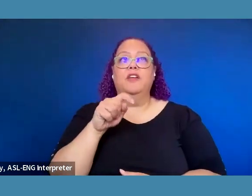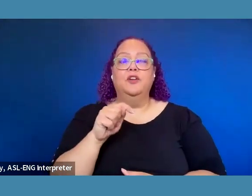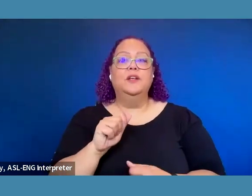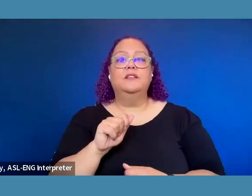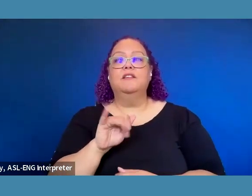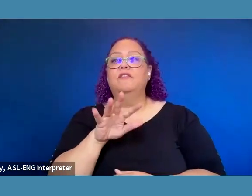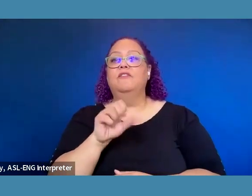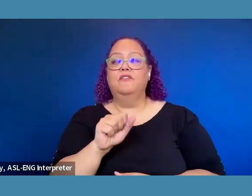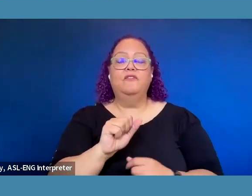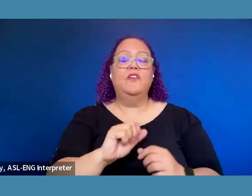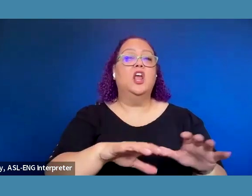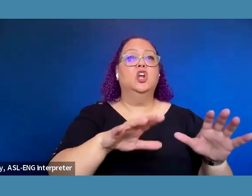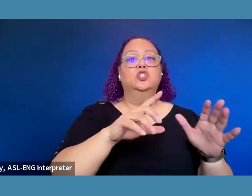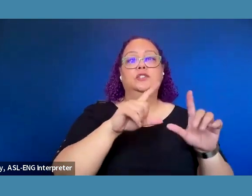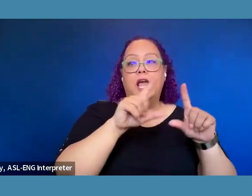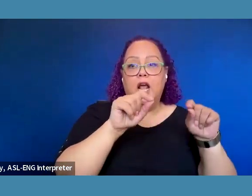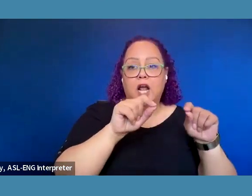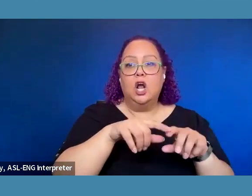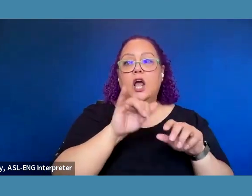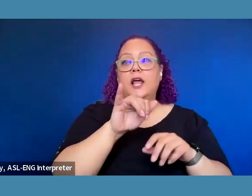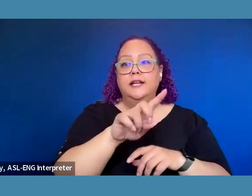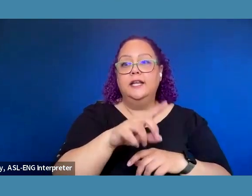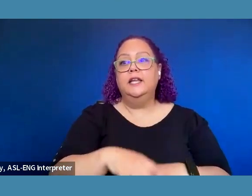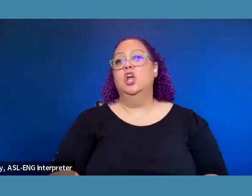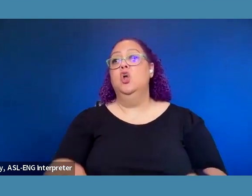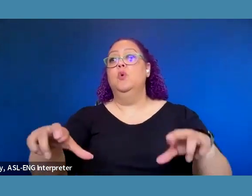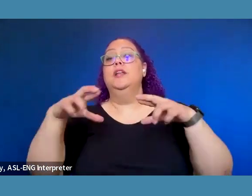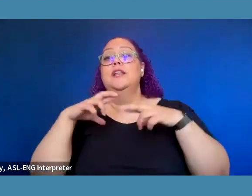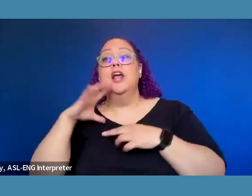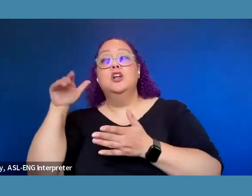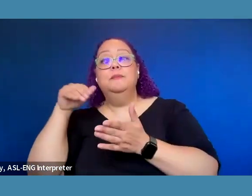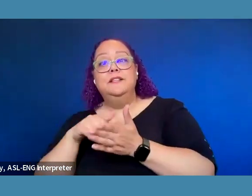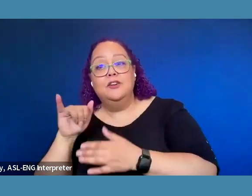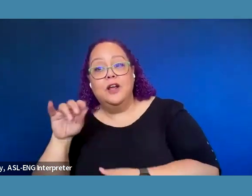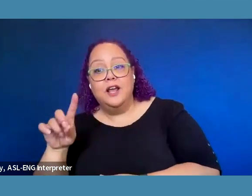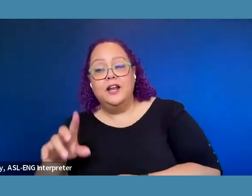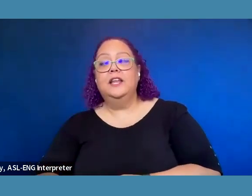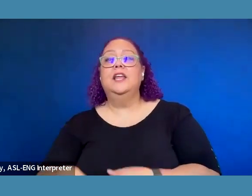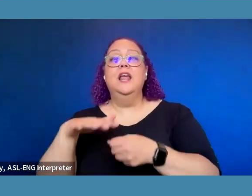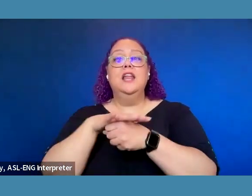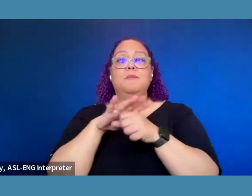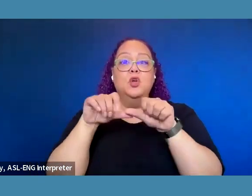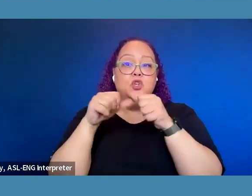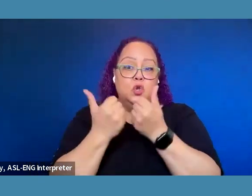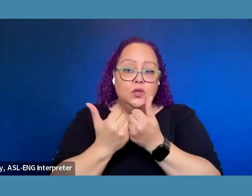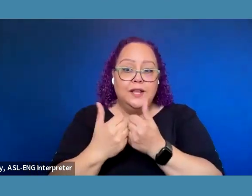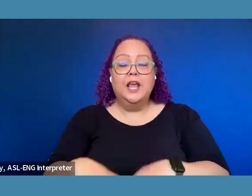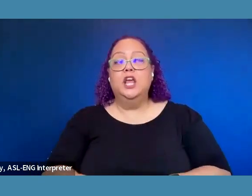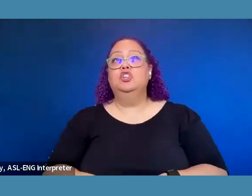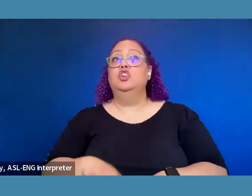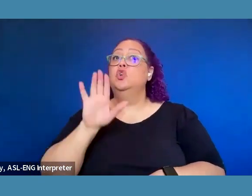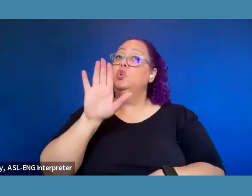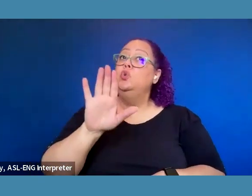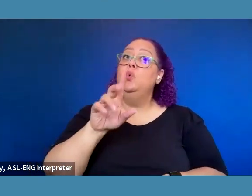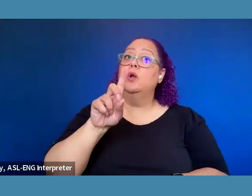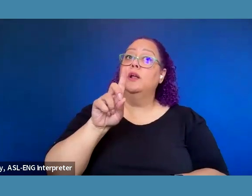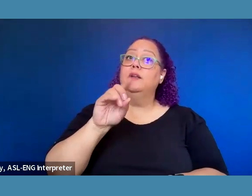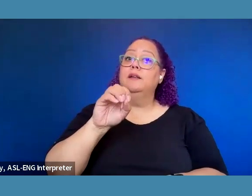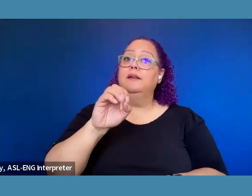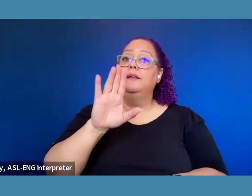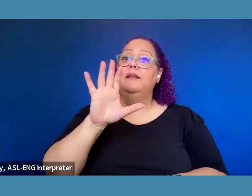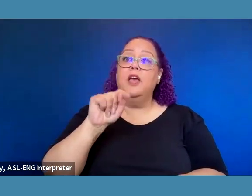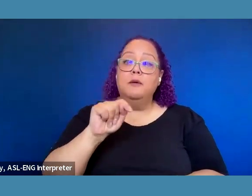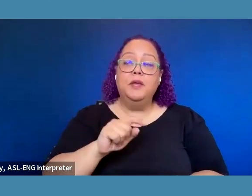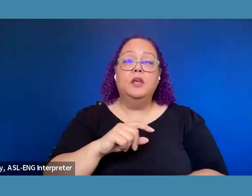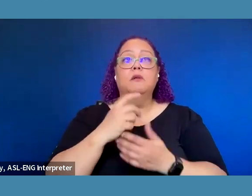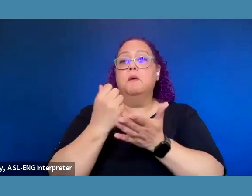ID, a debit or a credit card that has your signature on it, a Florida concealed weapons license, employee